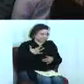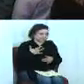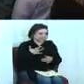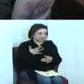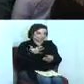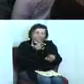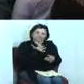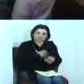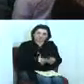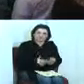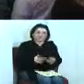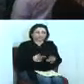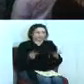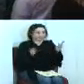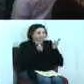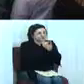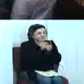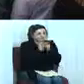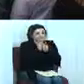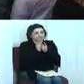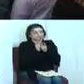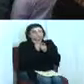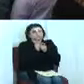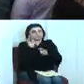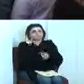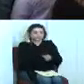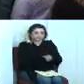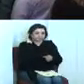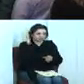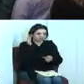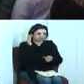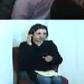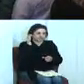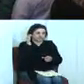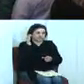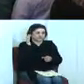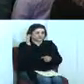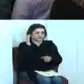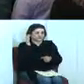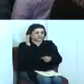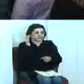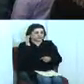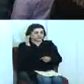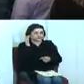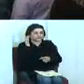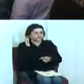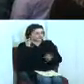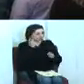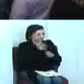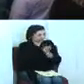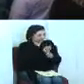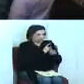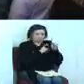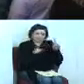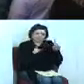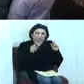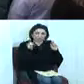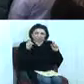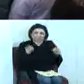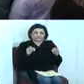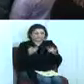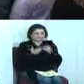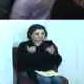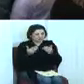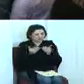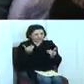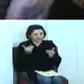you. And it seems like that's so hard to do, and yet it is so easy.